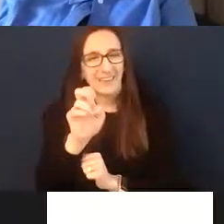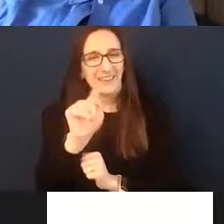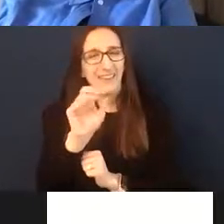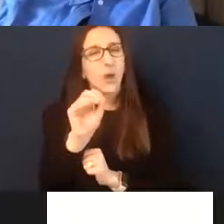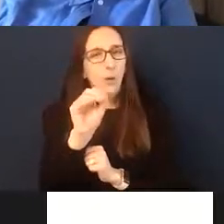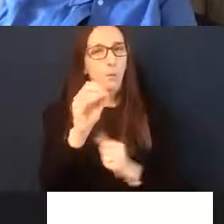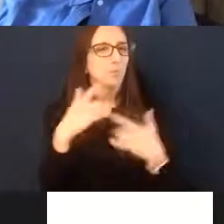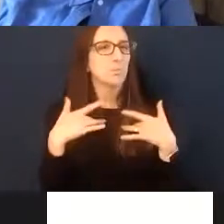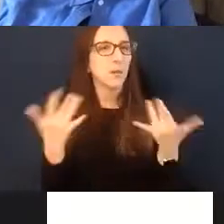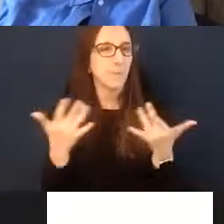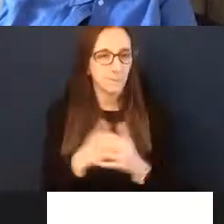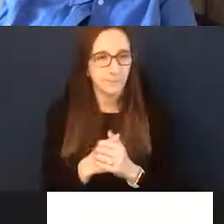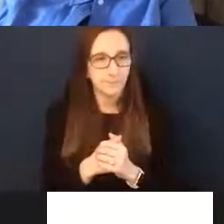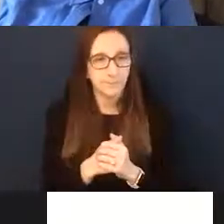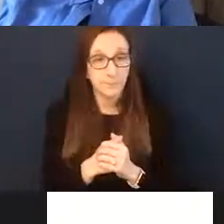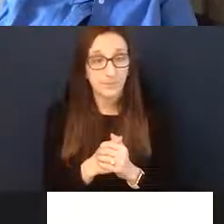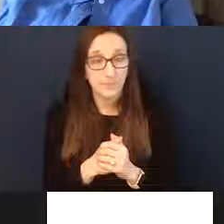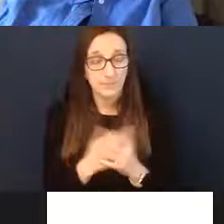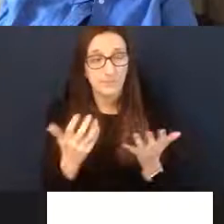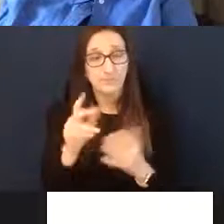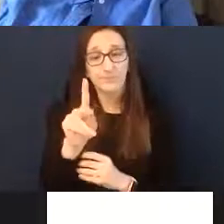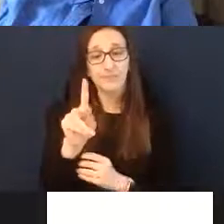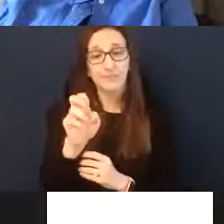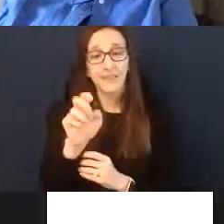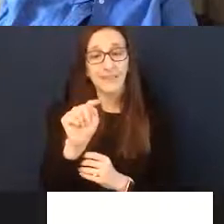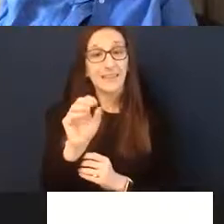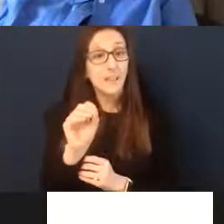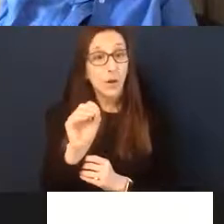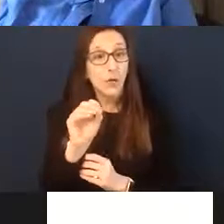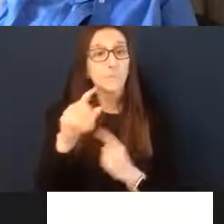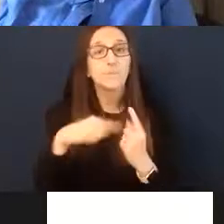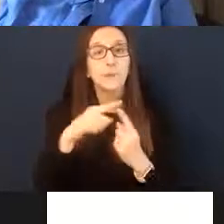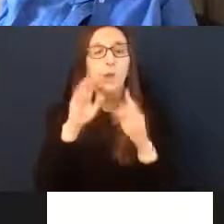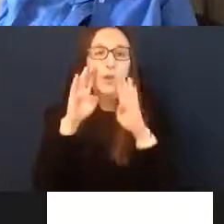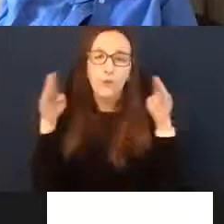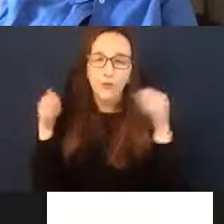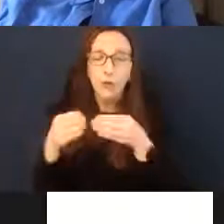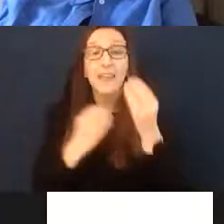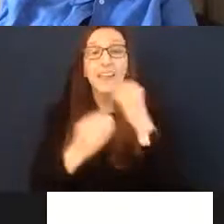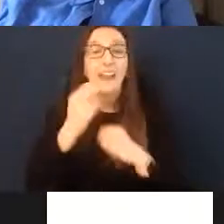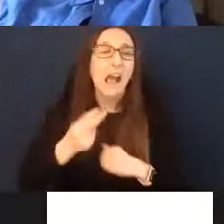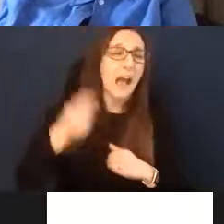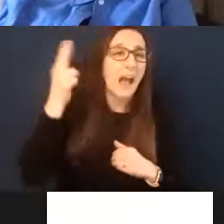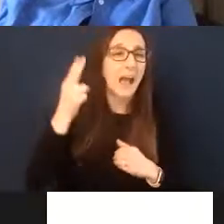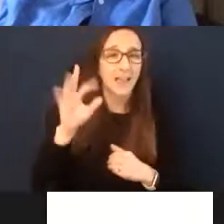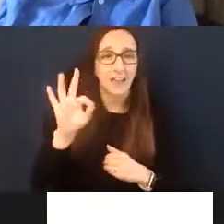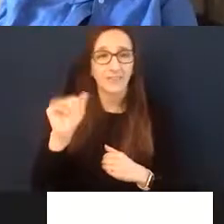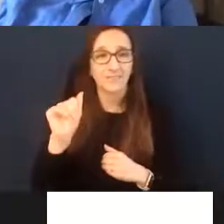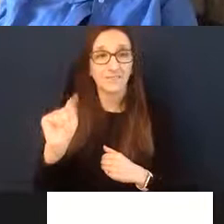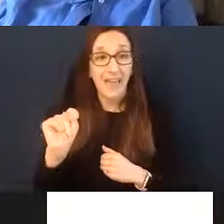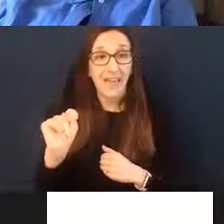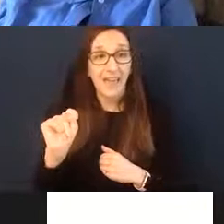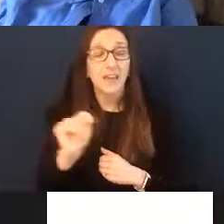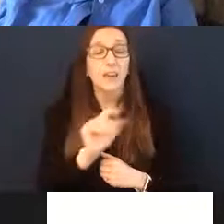So what is it? Okay, the keto diet is when you're kind of focusing on eating a high amount of fat and a very low amount